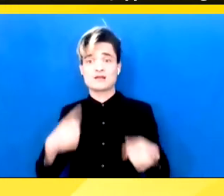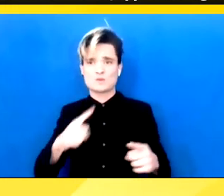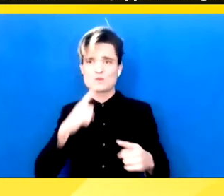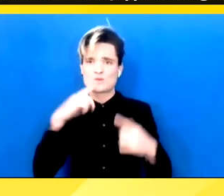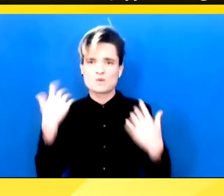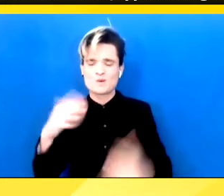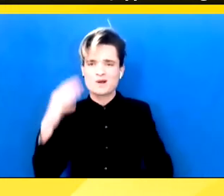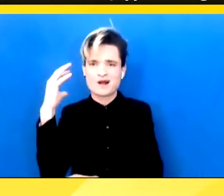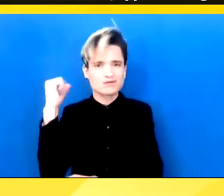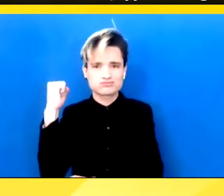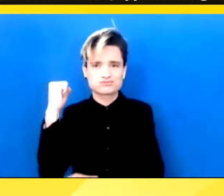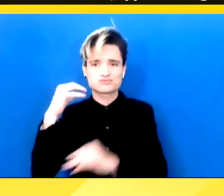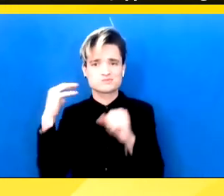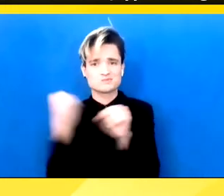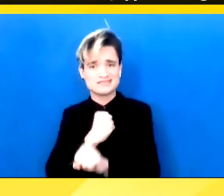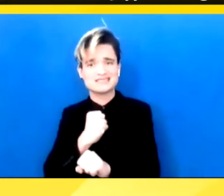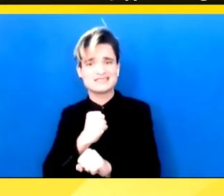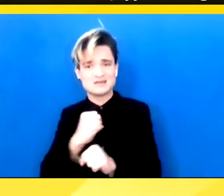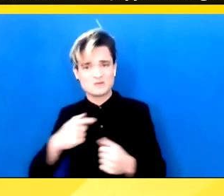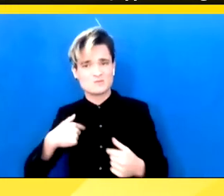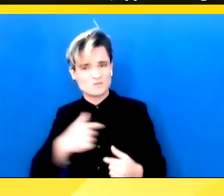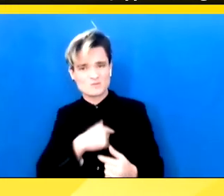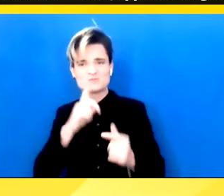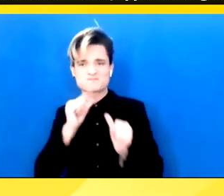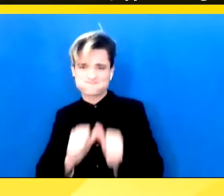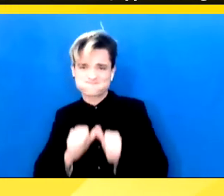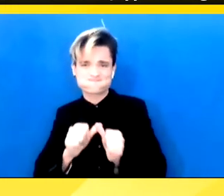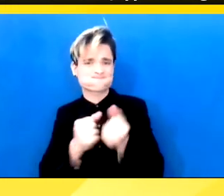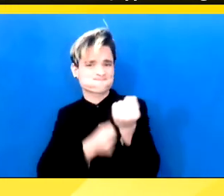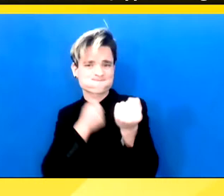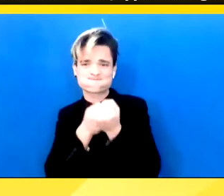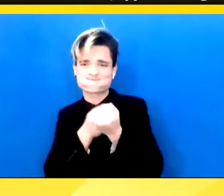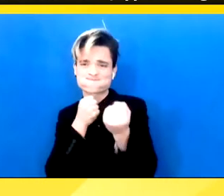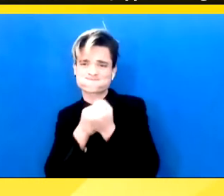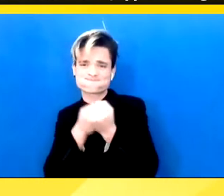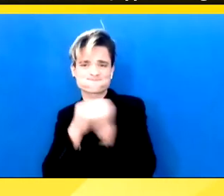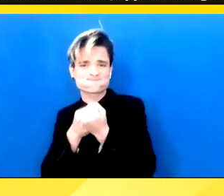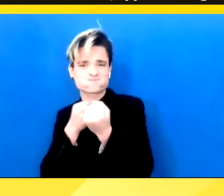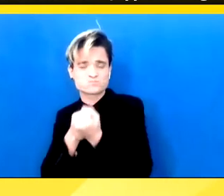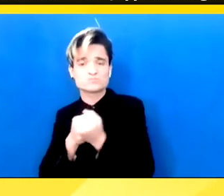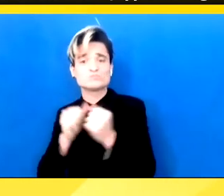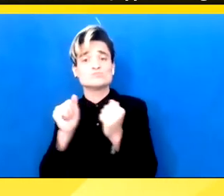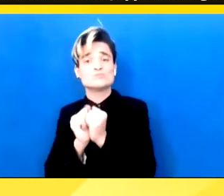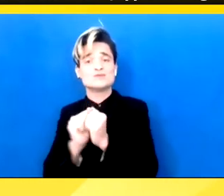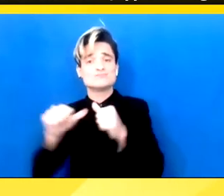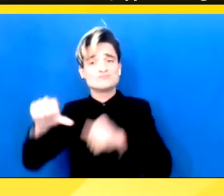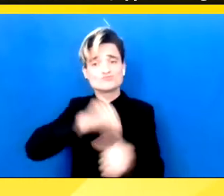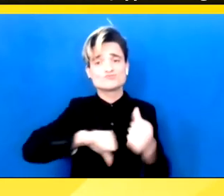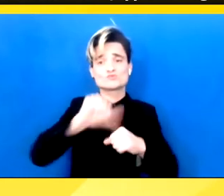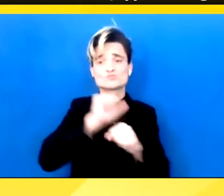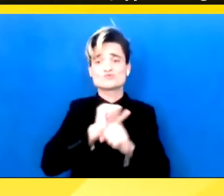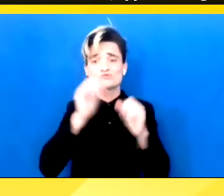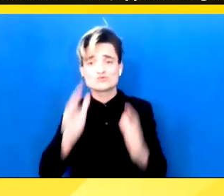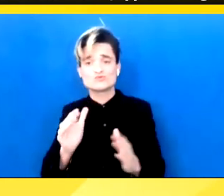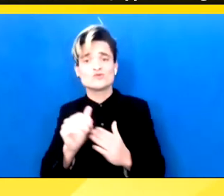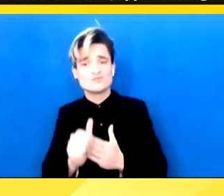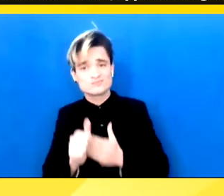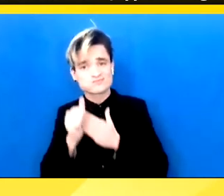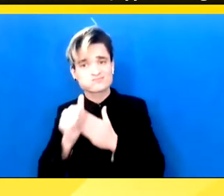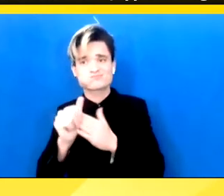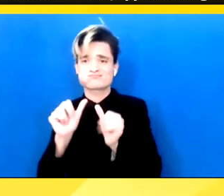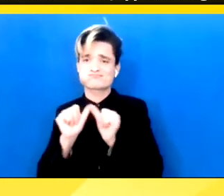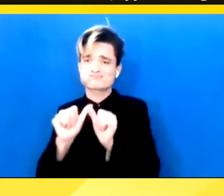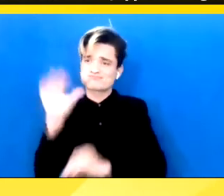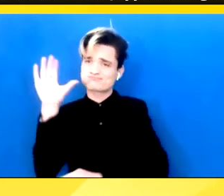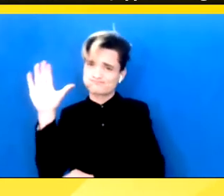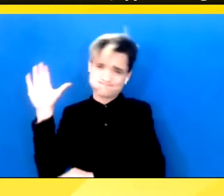total solidarity. We are with these workers, and we'll use the rest of the afternoon to show that. We will